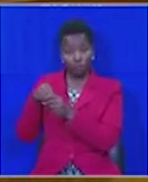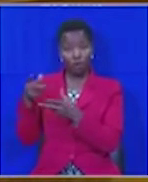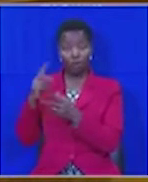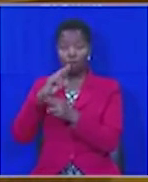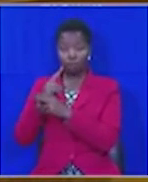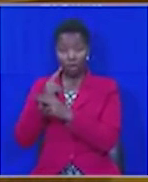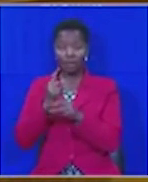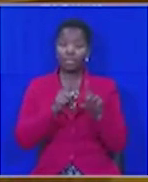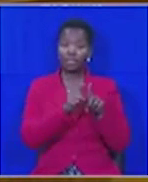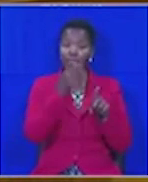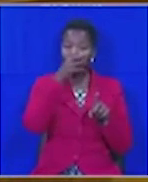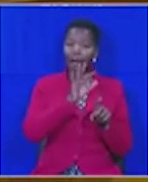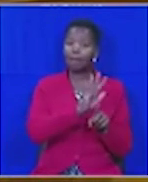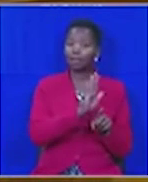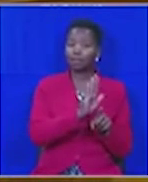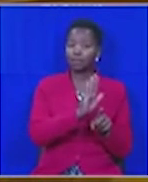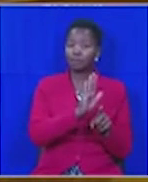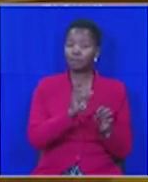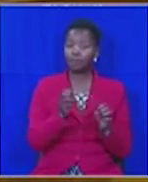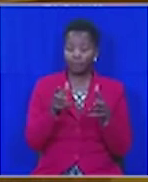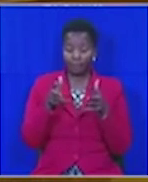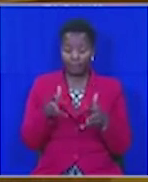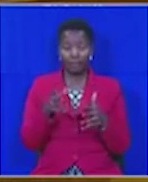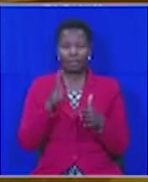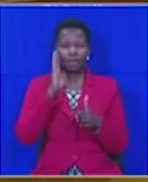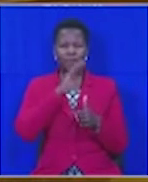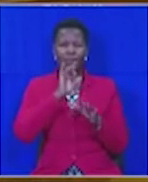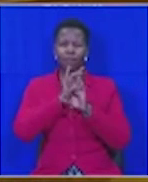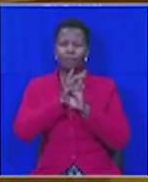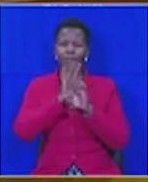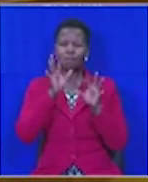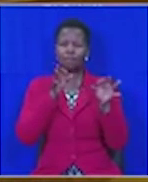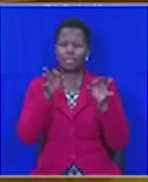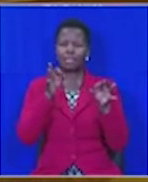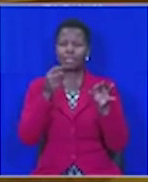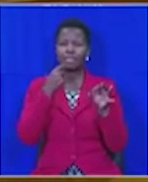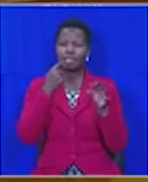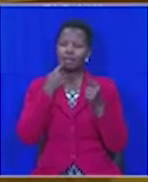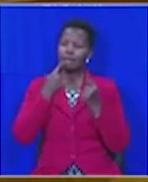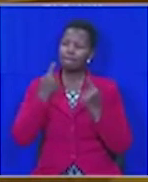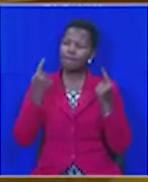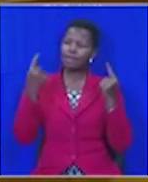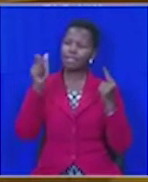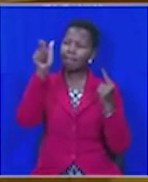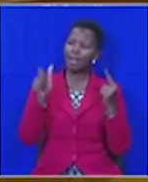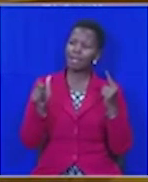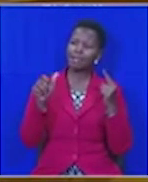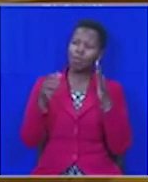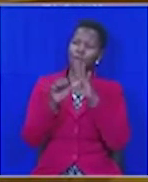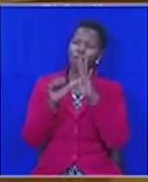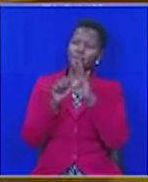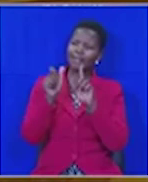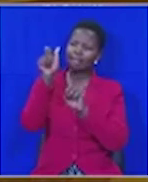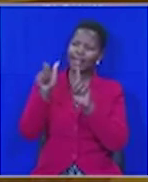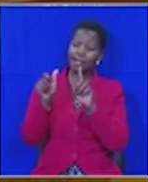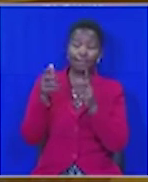private sector. And notwithstanding the lack of clarity around the prominent and important persons, I'm sure that in the